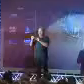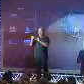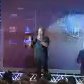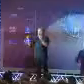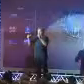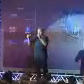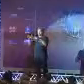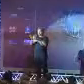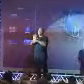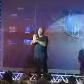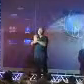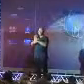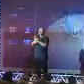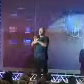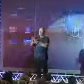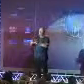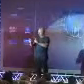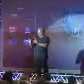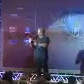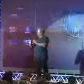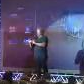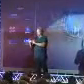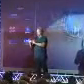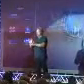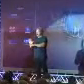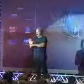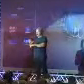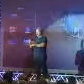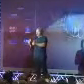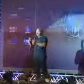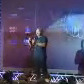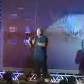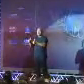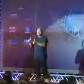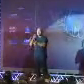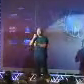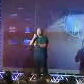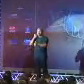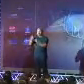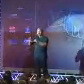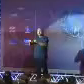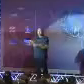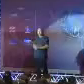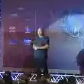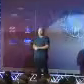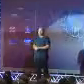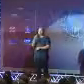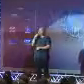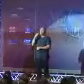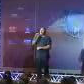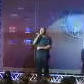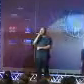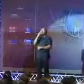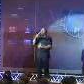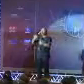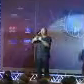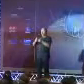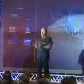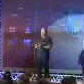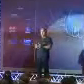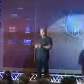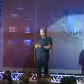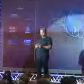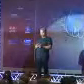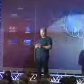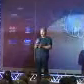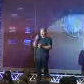movies and games and even 3D architecture. The software is free, the